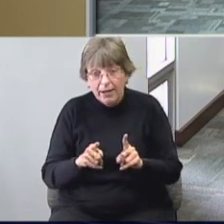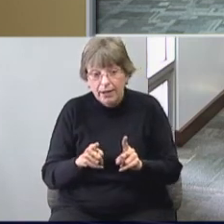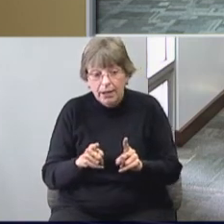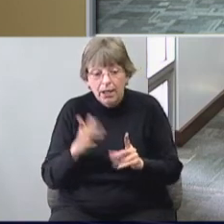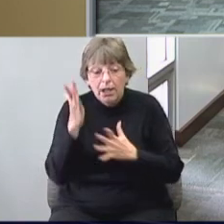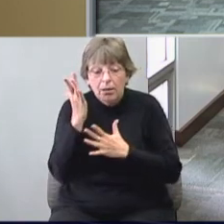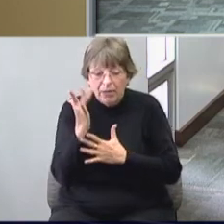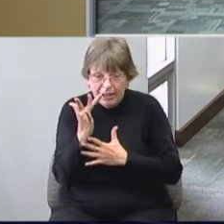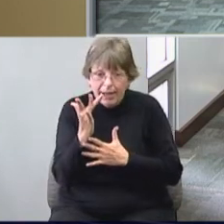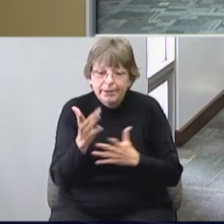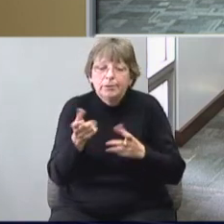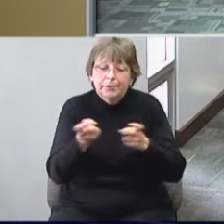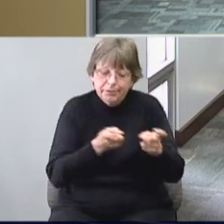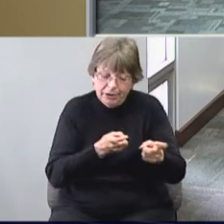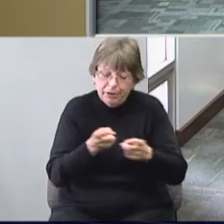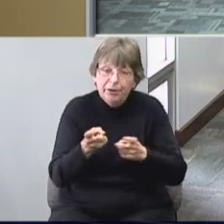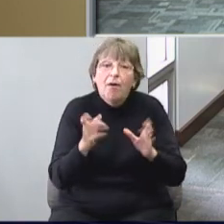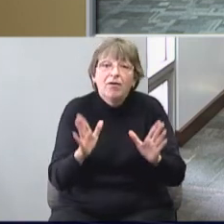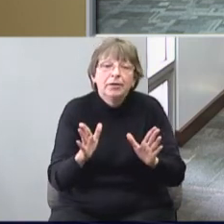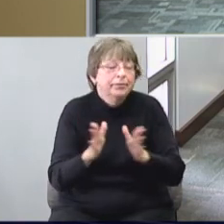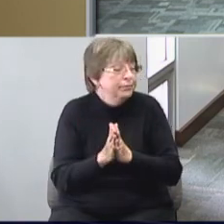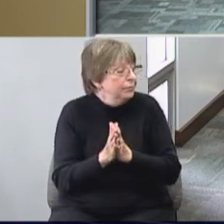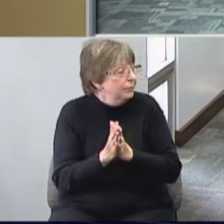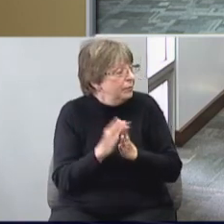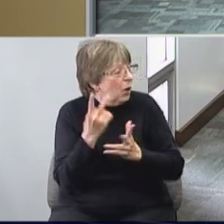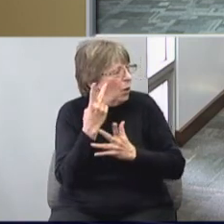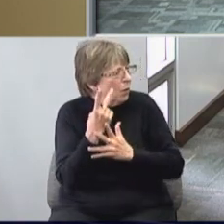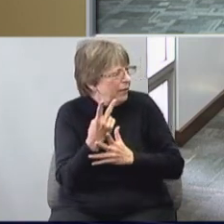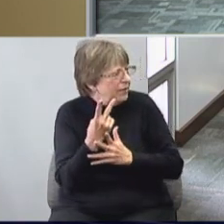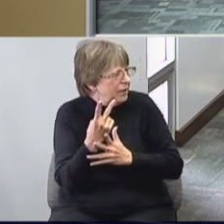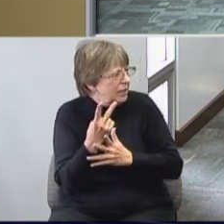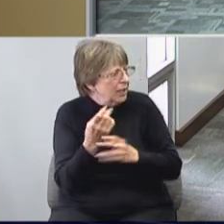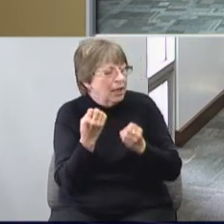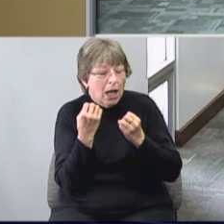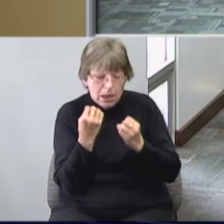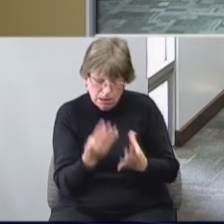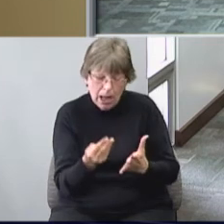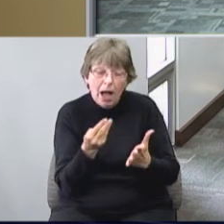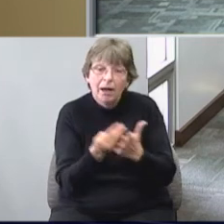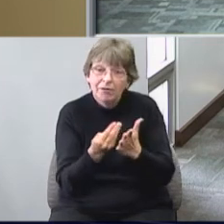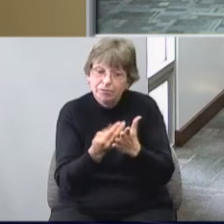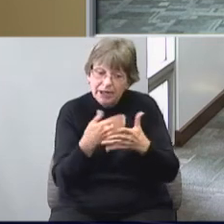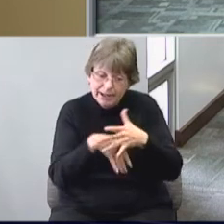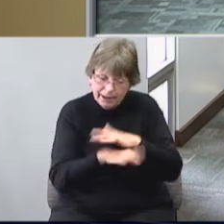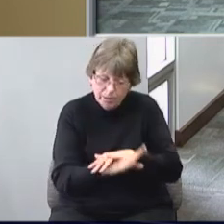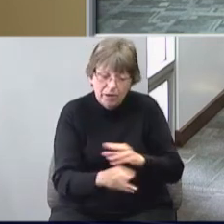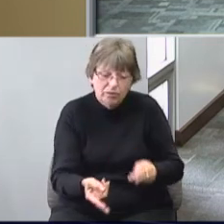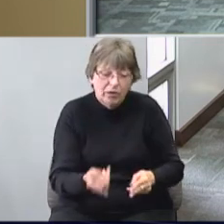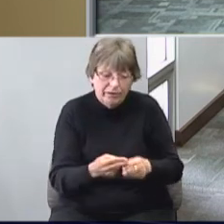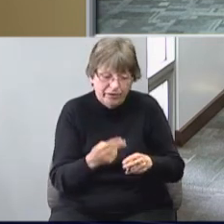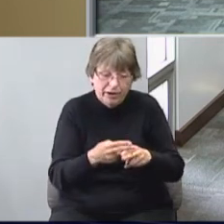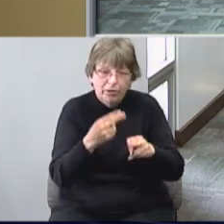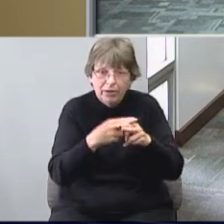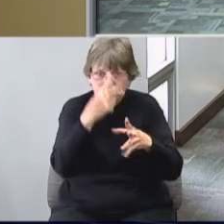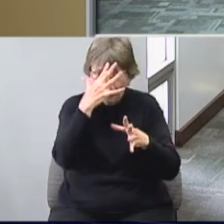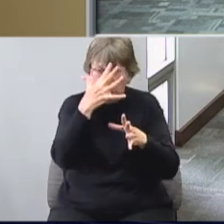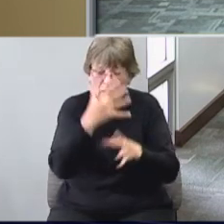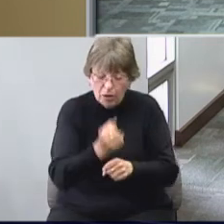place, we see a substantial revenue. We have increased. We have got the confidence of people.